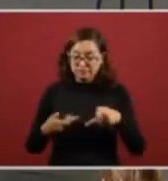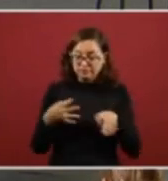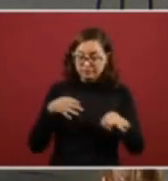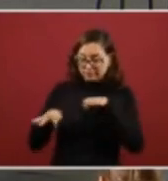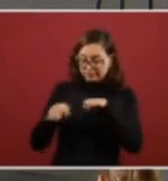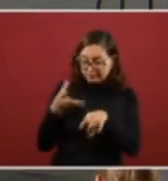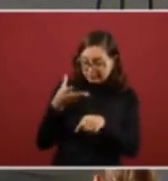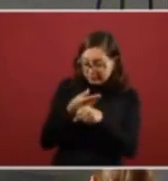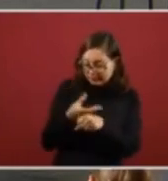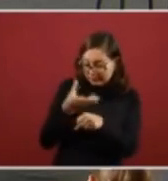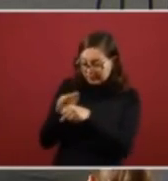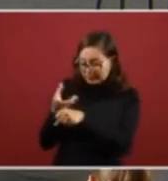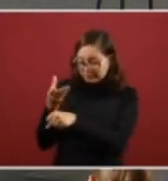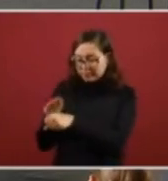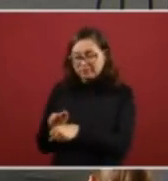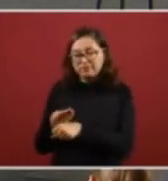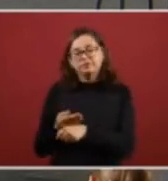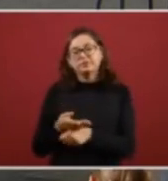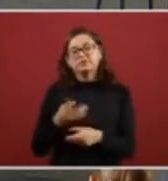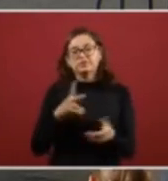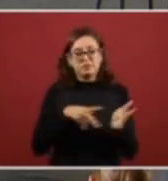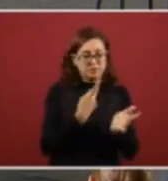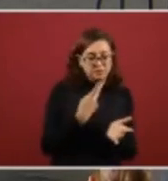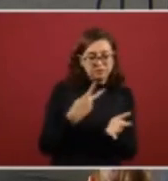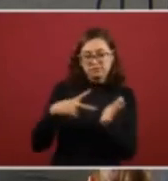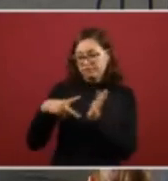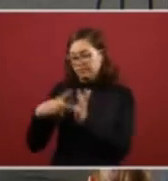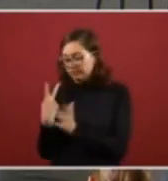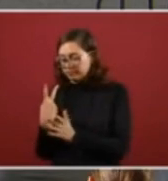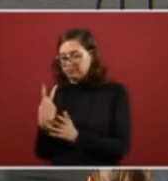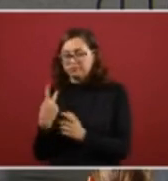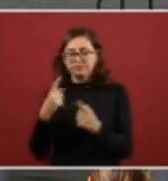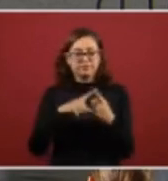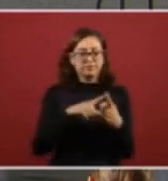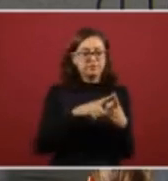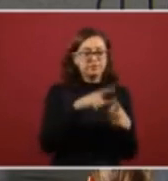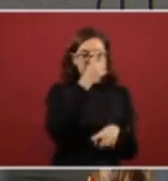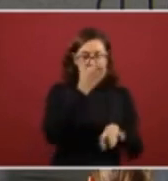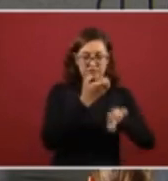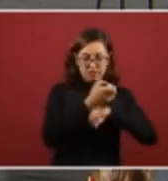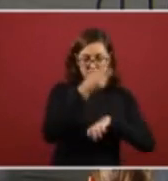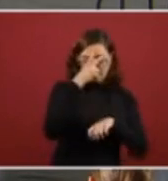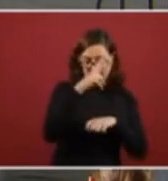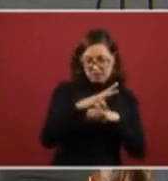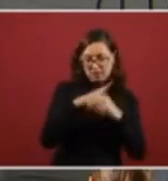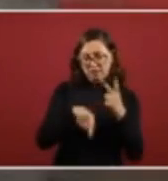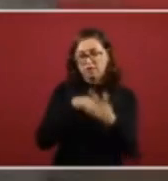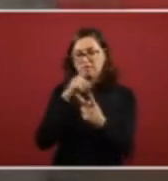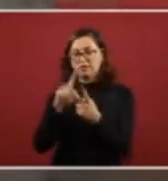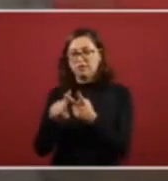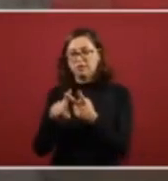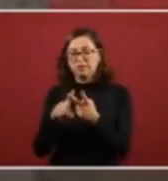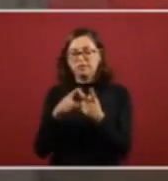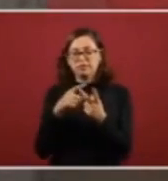to rescue. And we're privileged that in these two events, both in Ixtlalpan